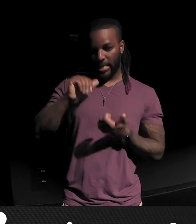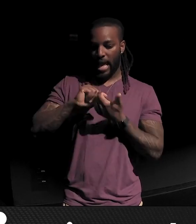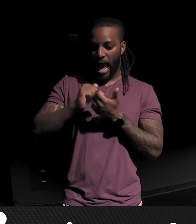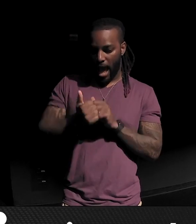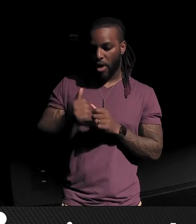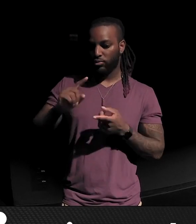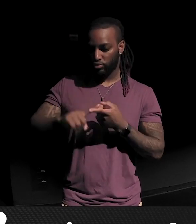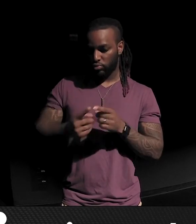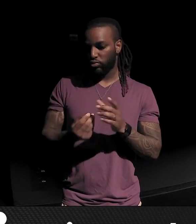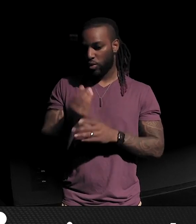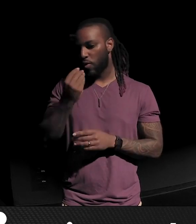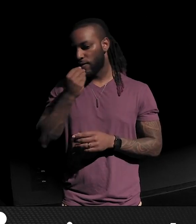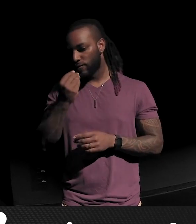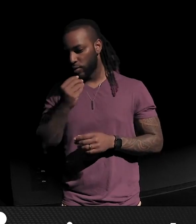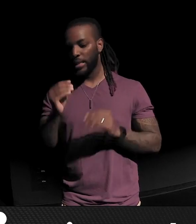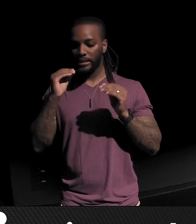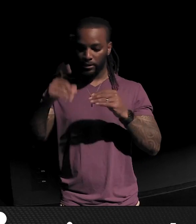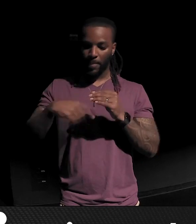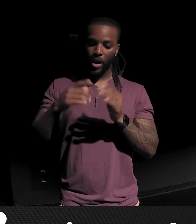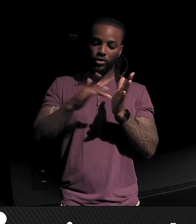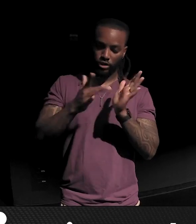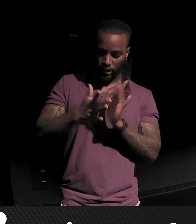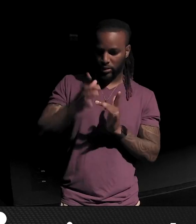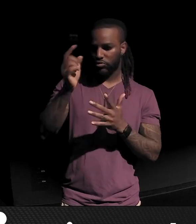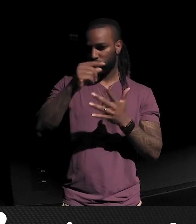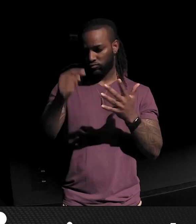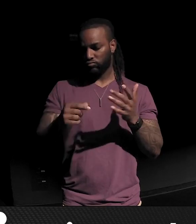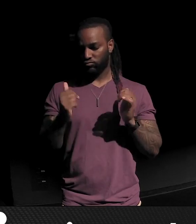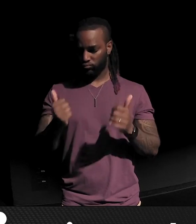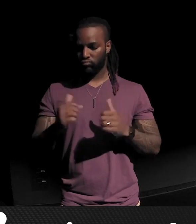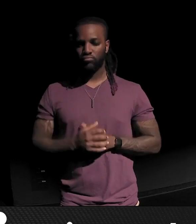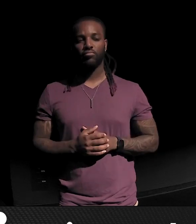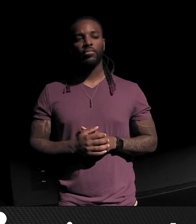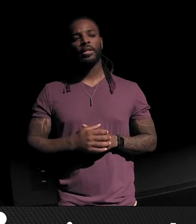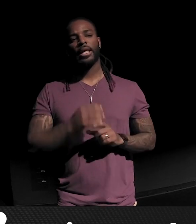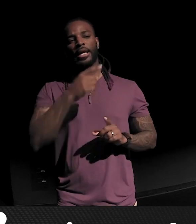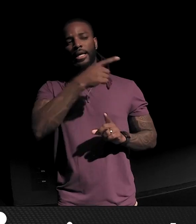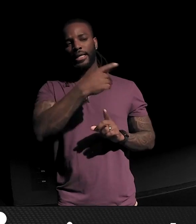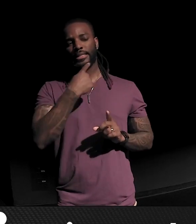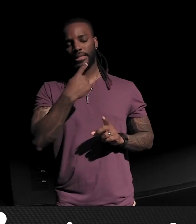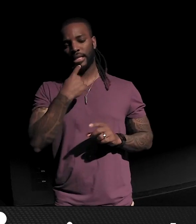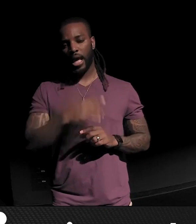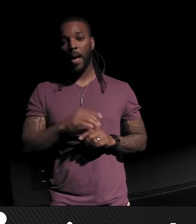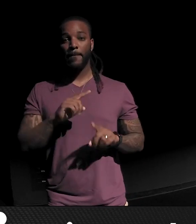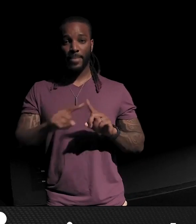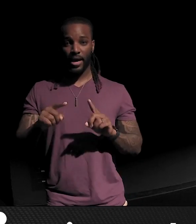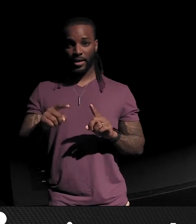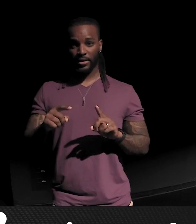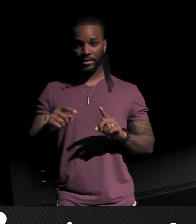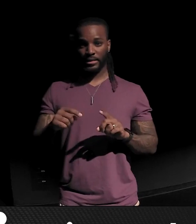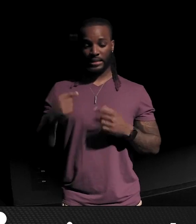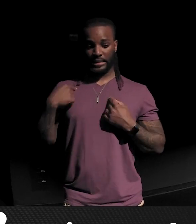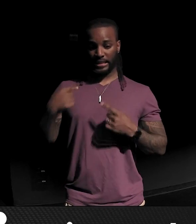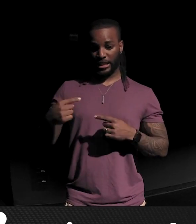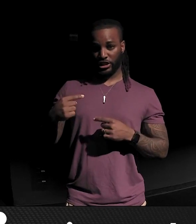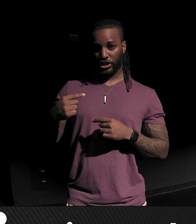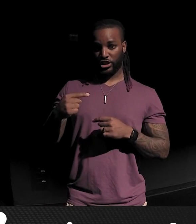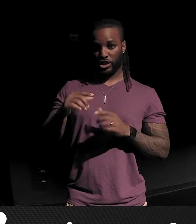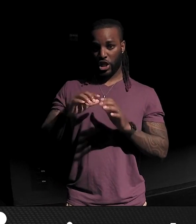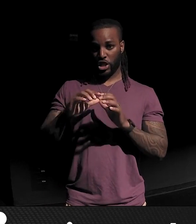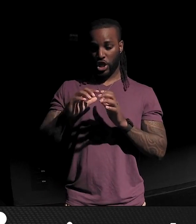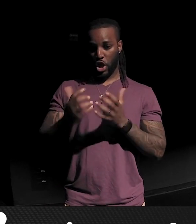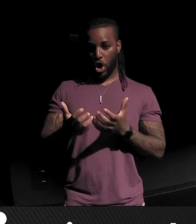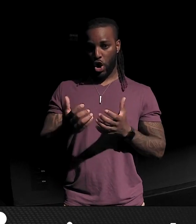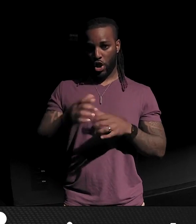to help them have the food they needed for development. And he said, but this year, since the earthquake, there was an organization